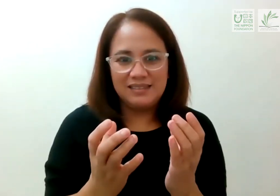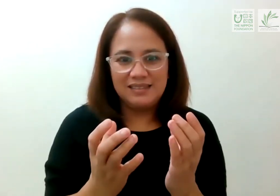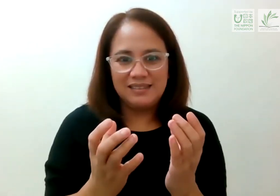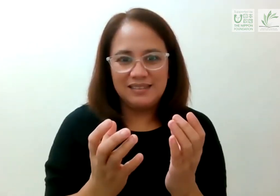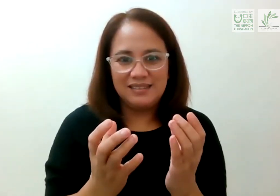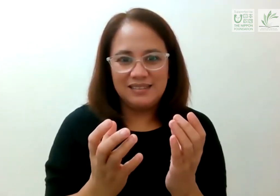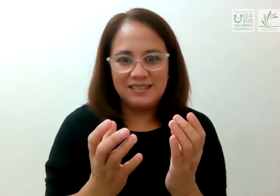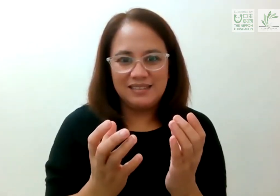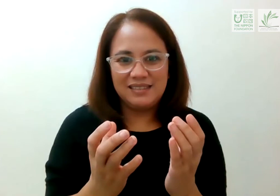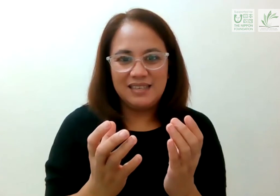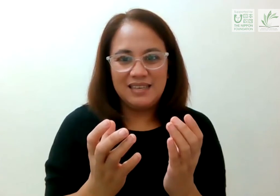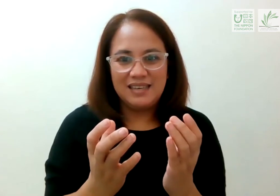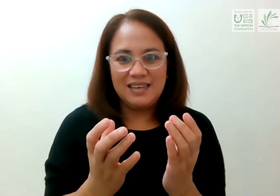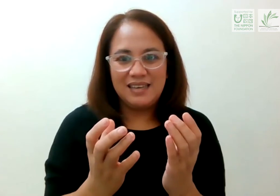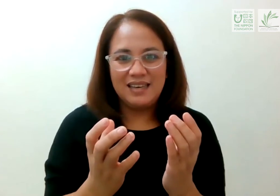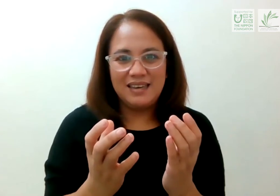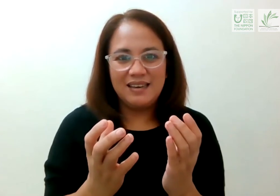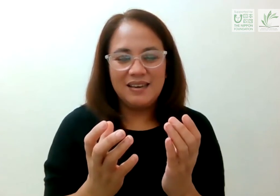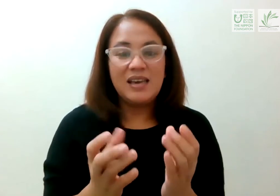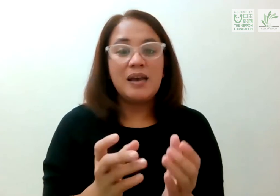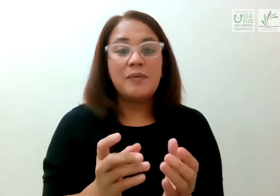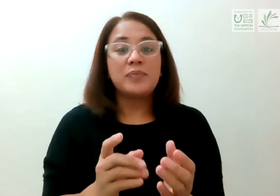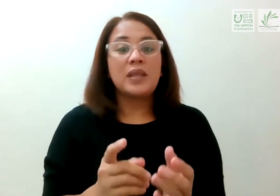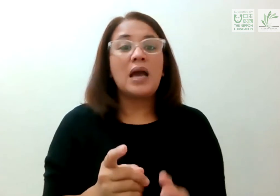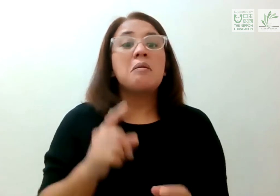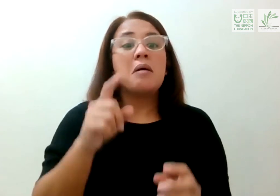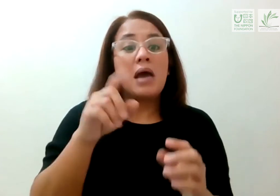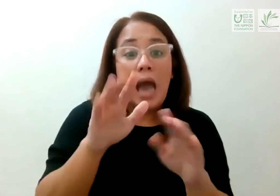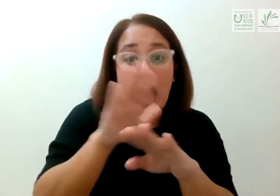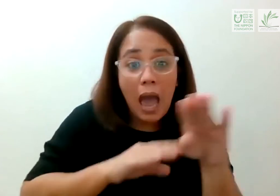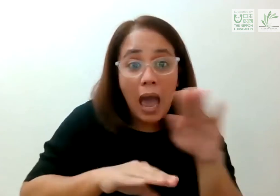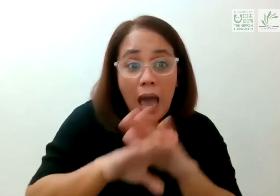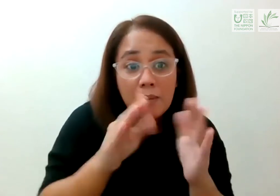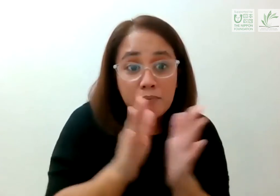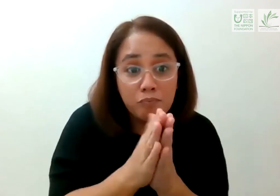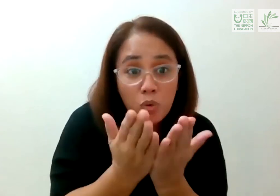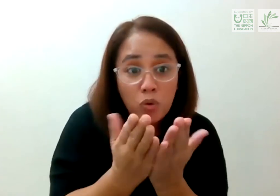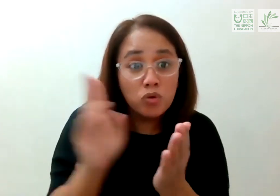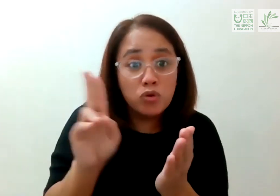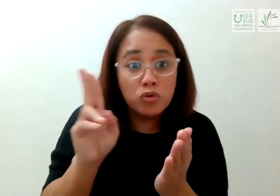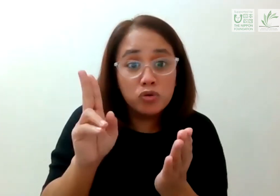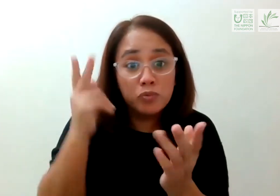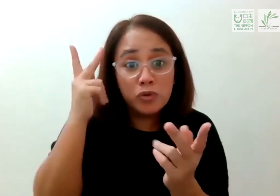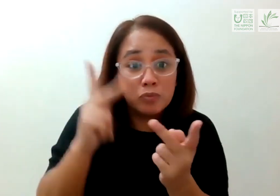It's to read before class and to review after class.